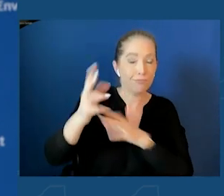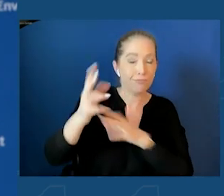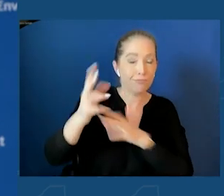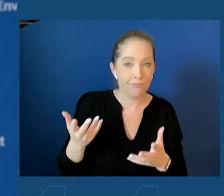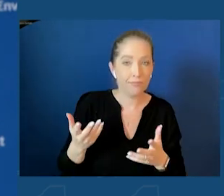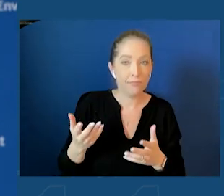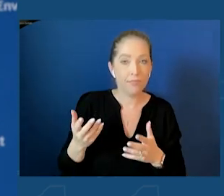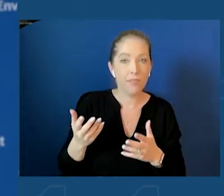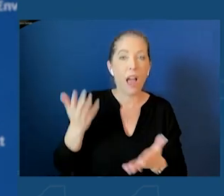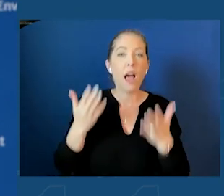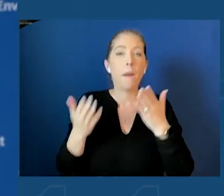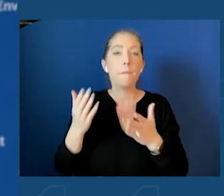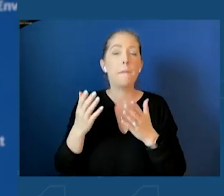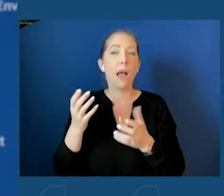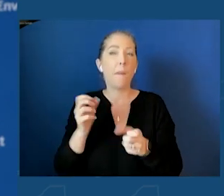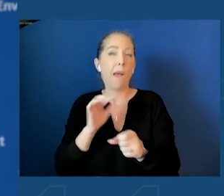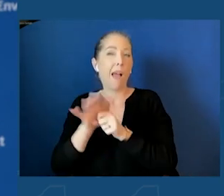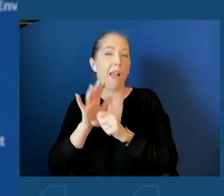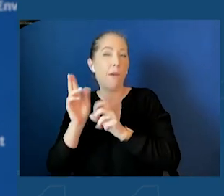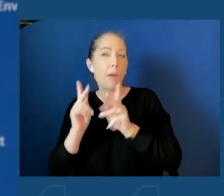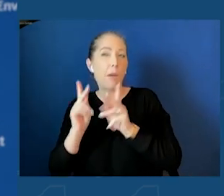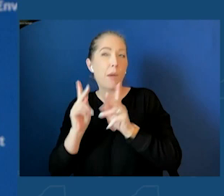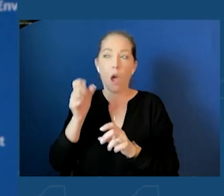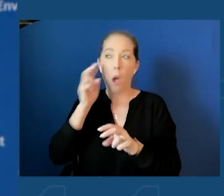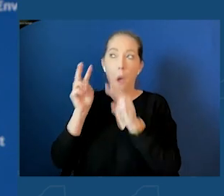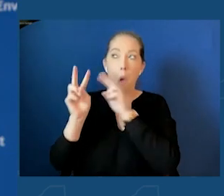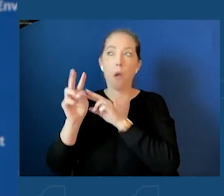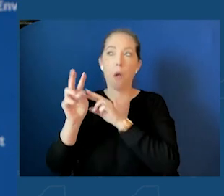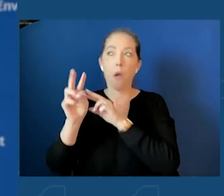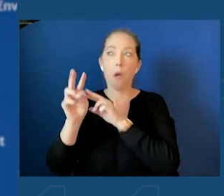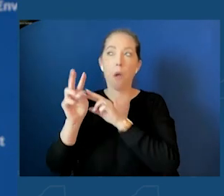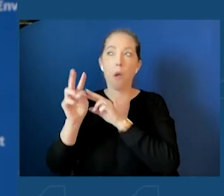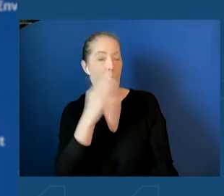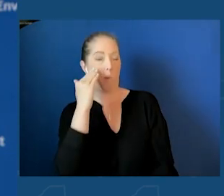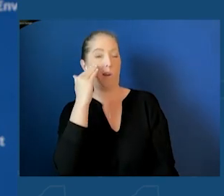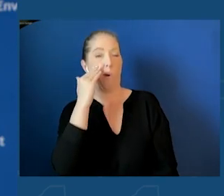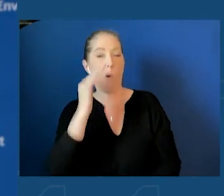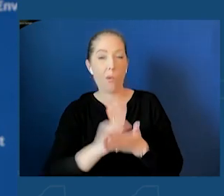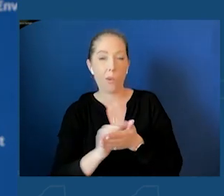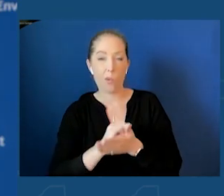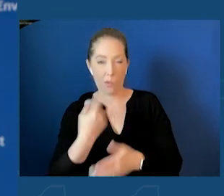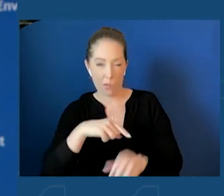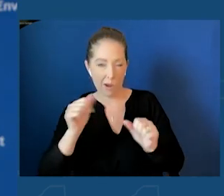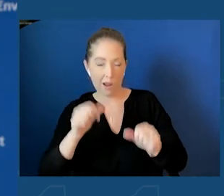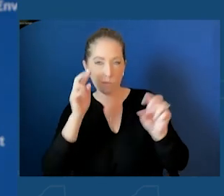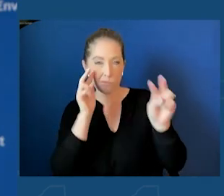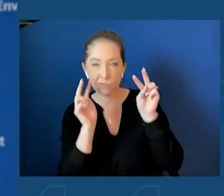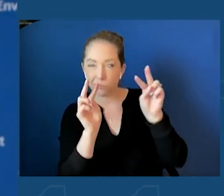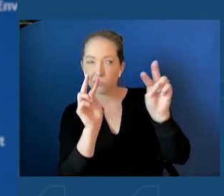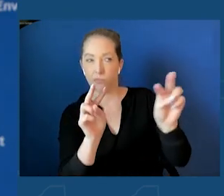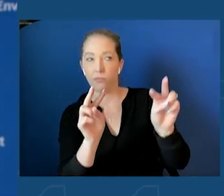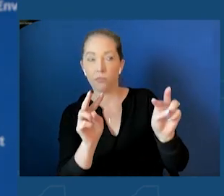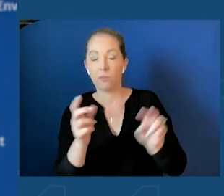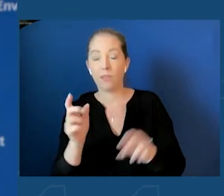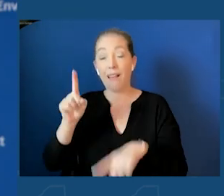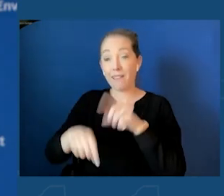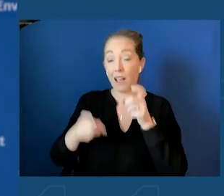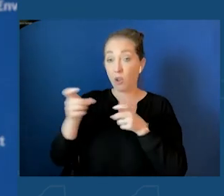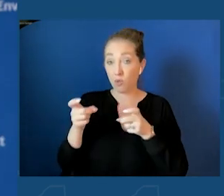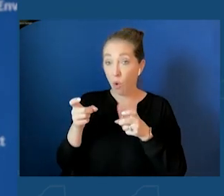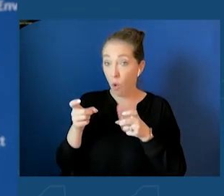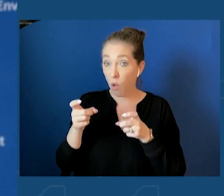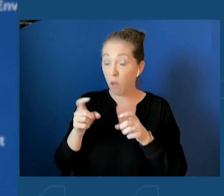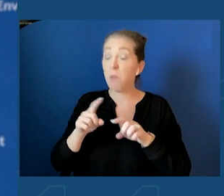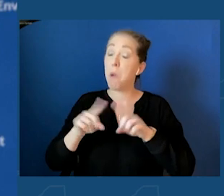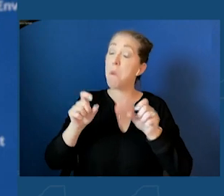to enough people in our country. But they're seen by us here in the state of New York. And while we can't control it, we can prepare and control